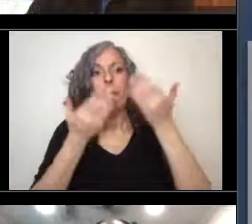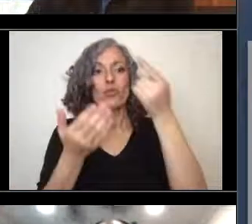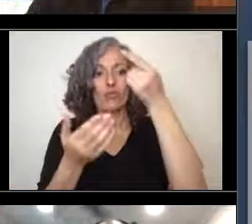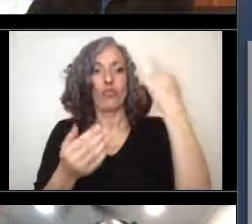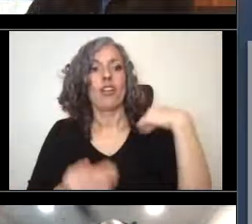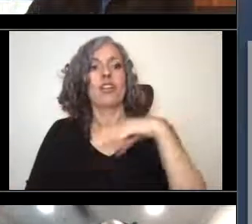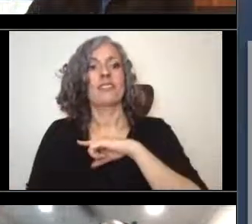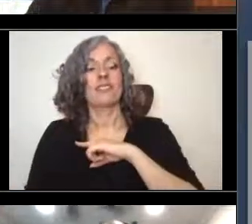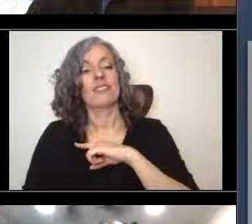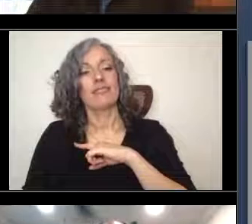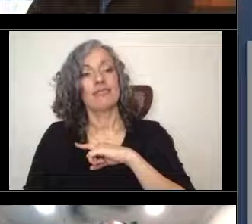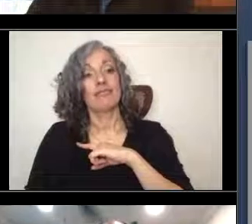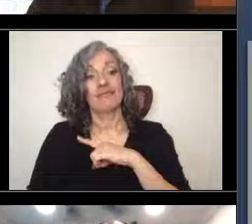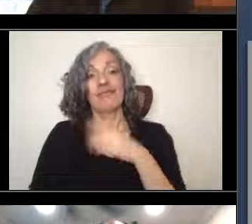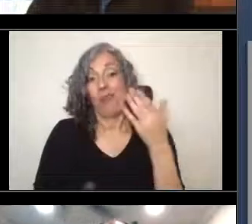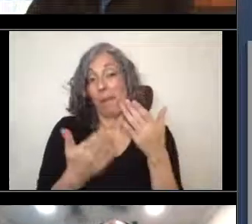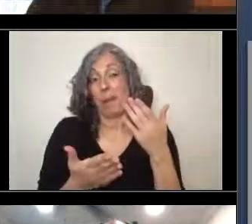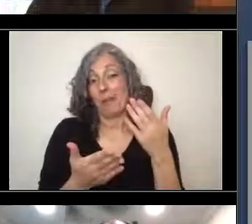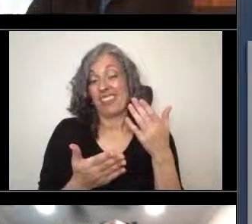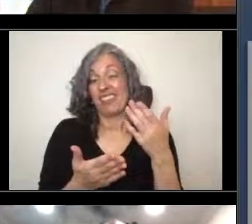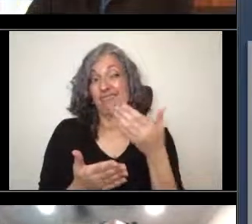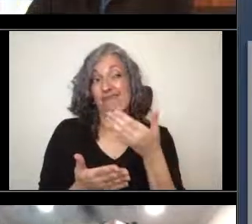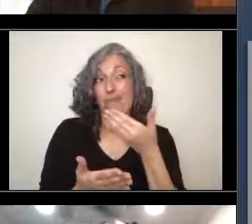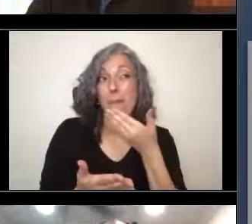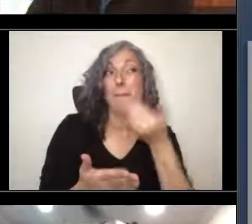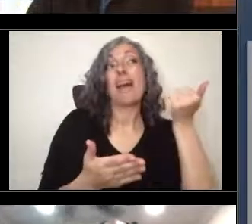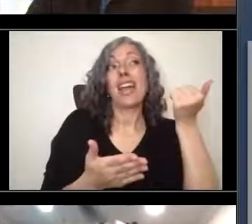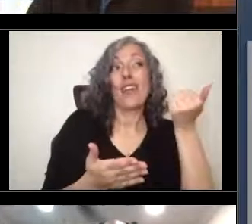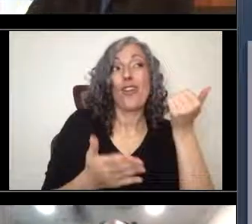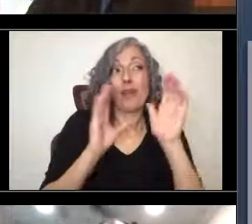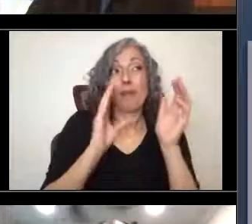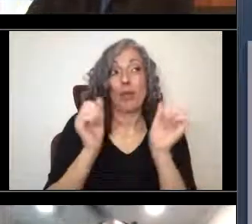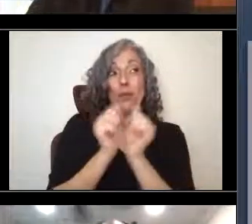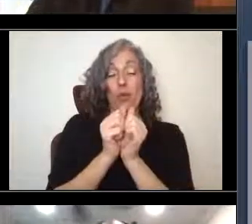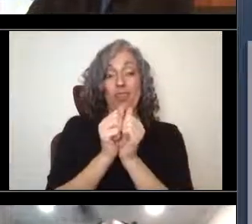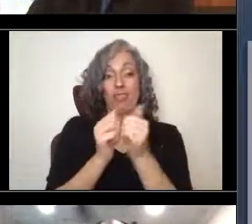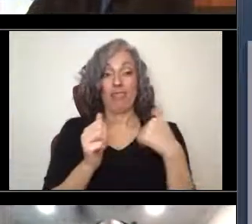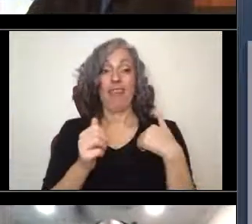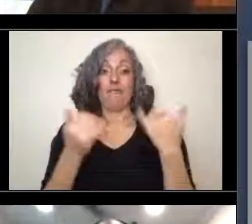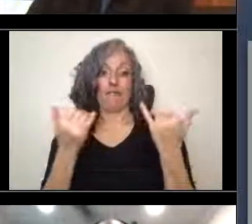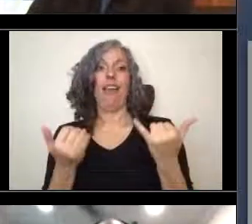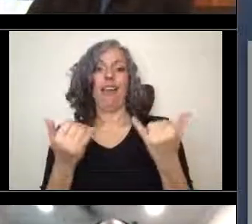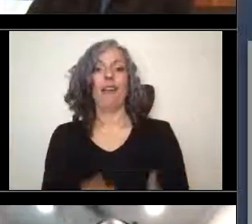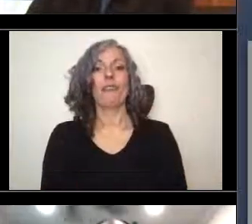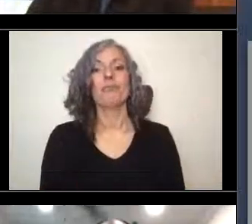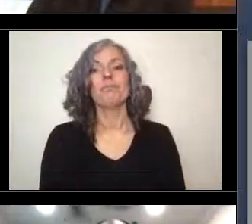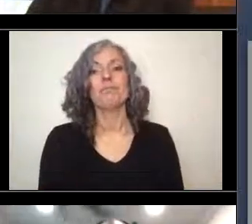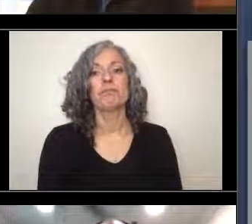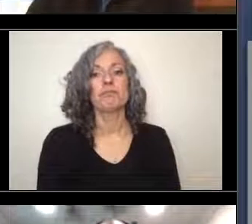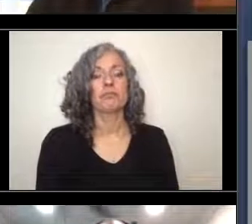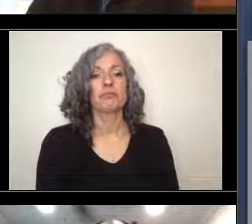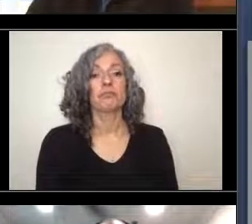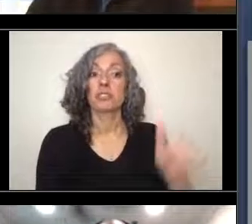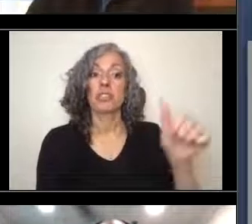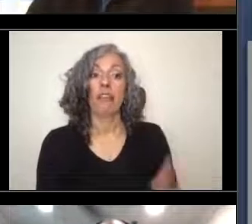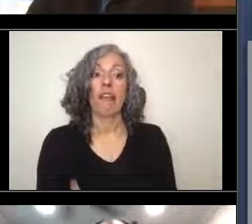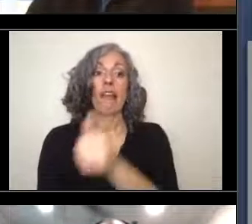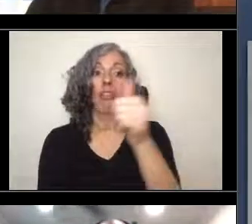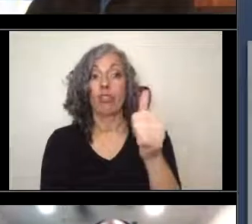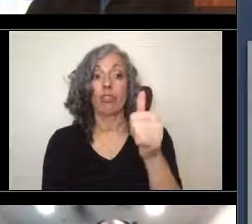can probably get us something better than what we got today. Maybe support some of that. Any other commissioner